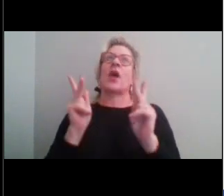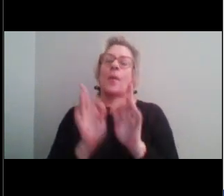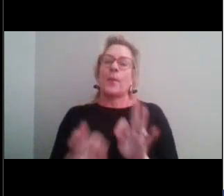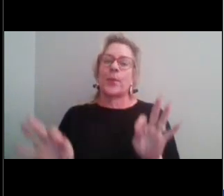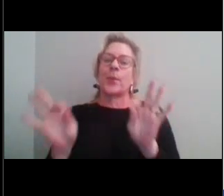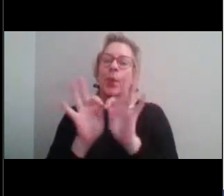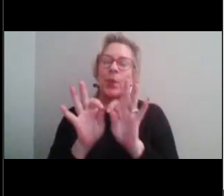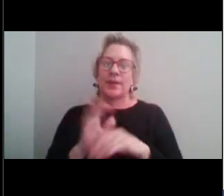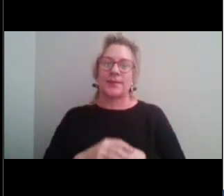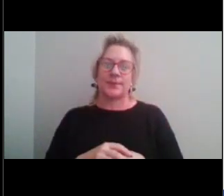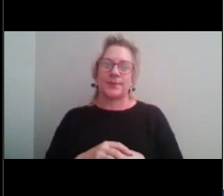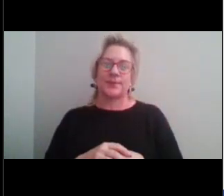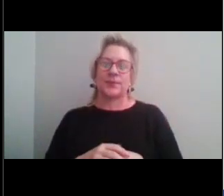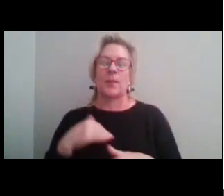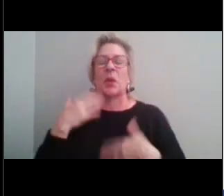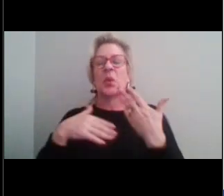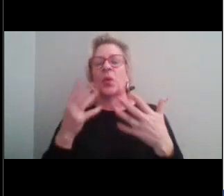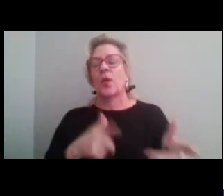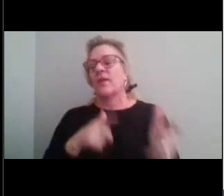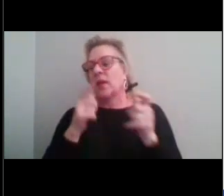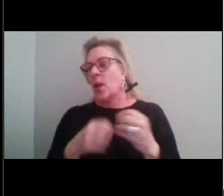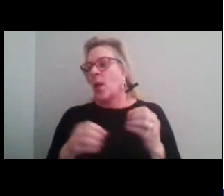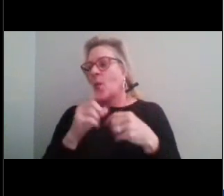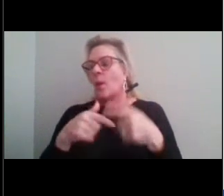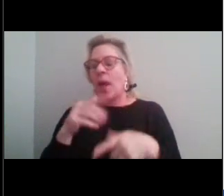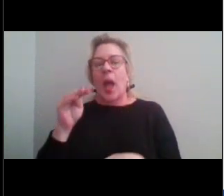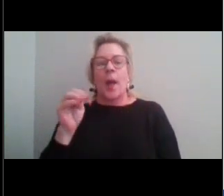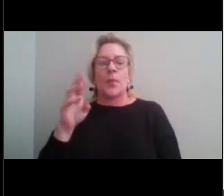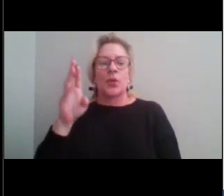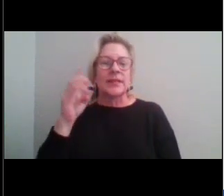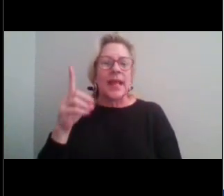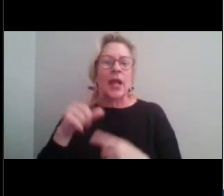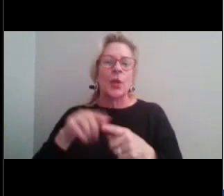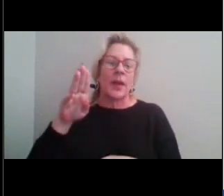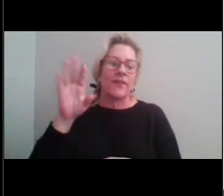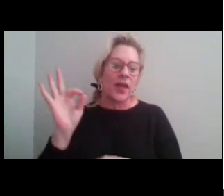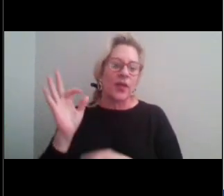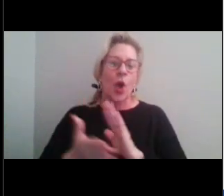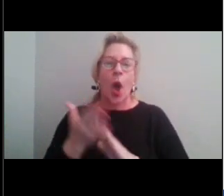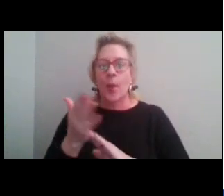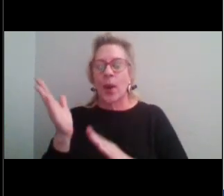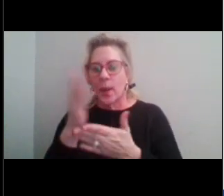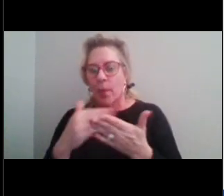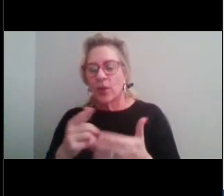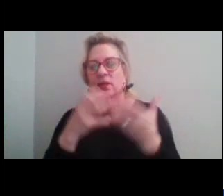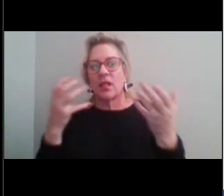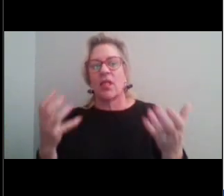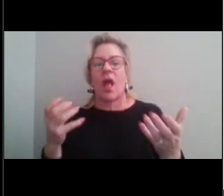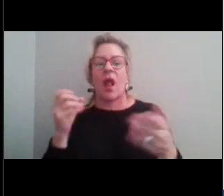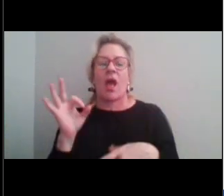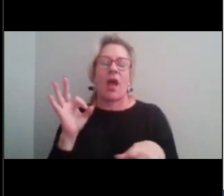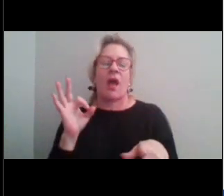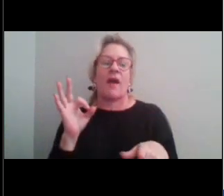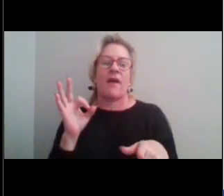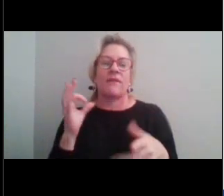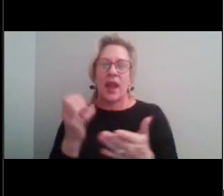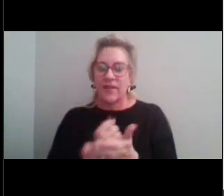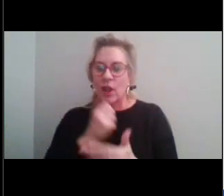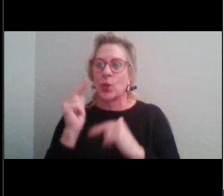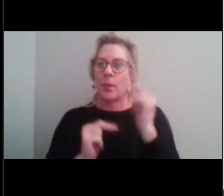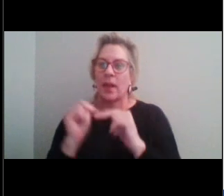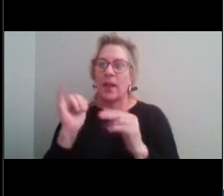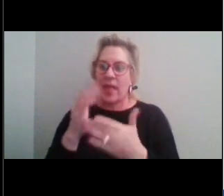forward. I'm going to move through this one quickly. This is just more about the Merced to Bakersfield interoperating segment. There's a lot of advantages to building that